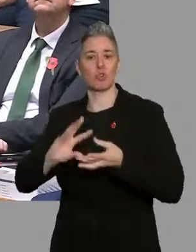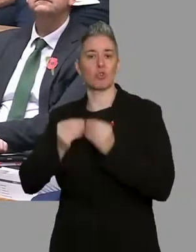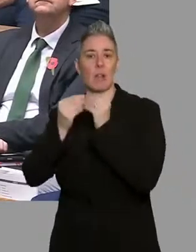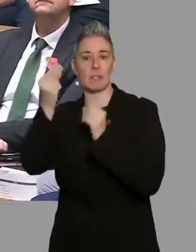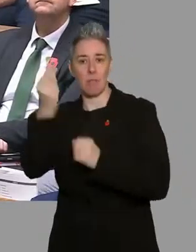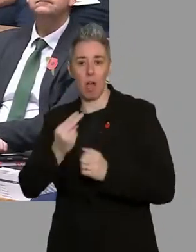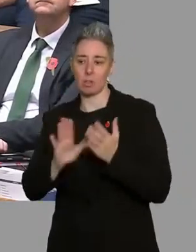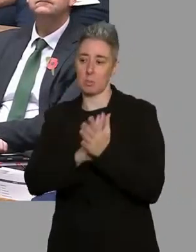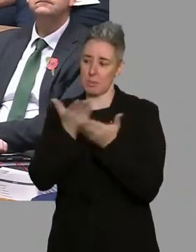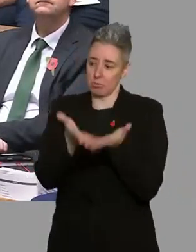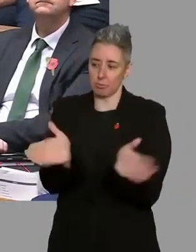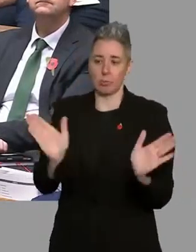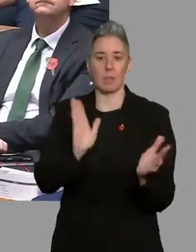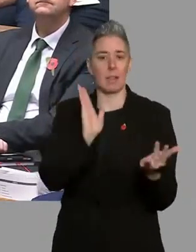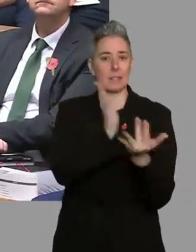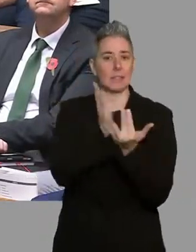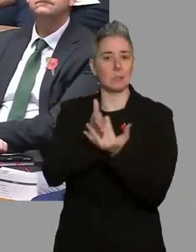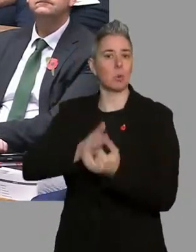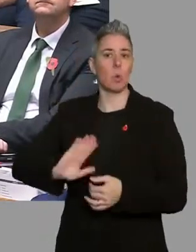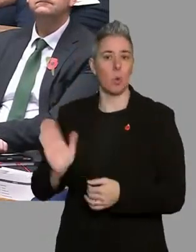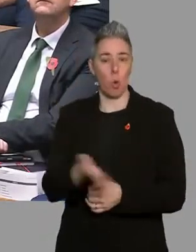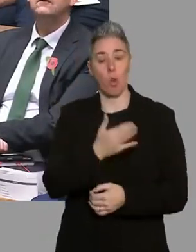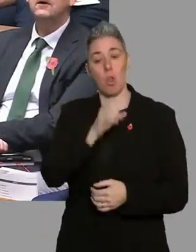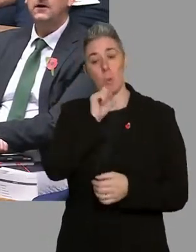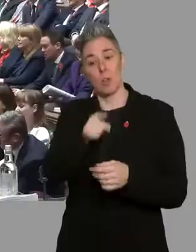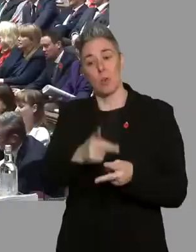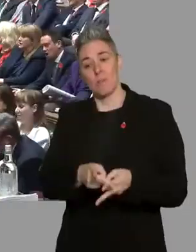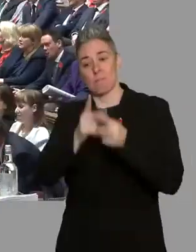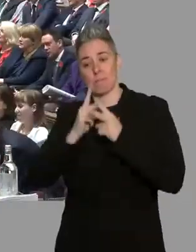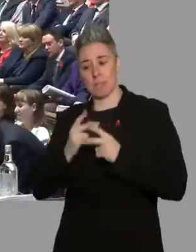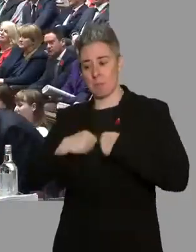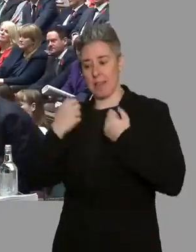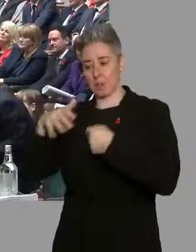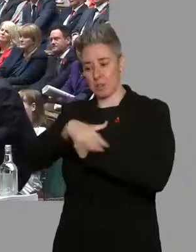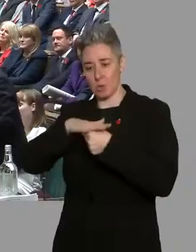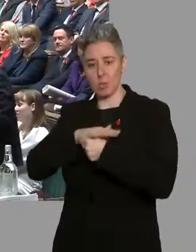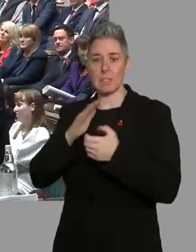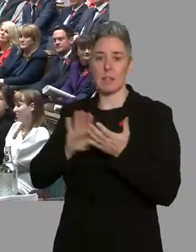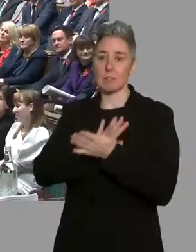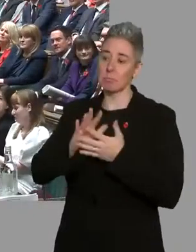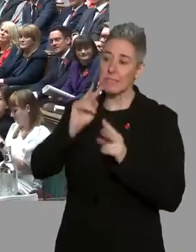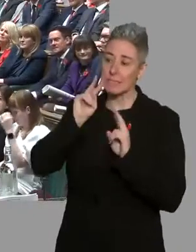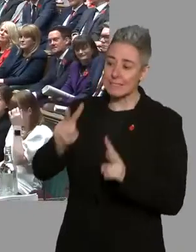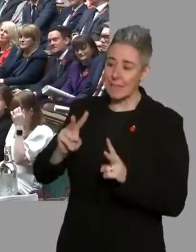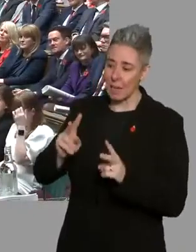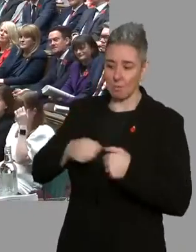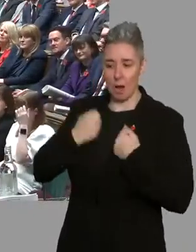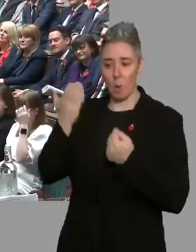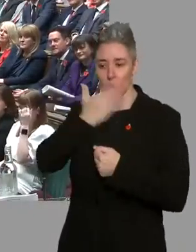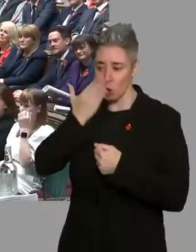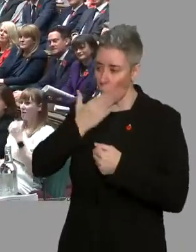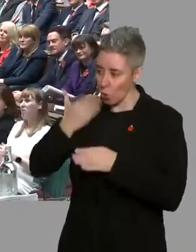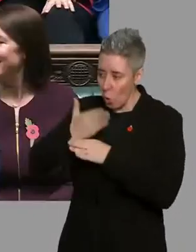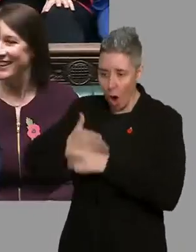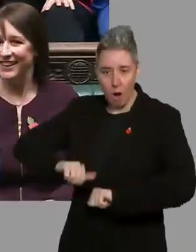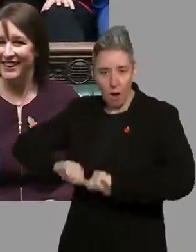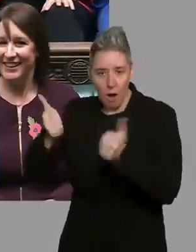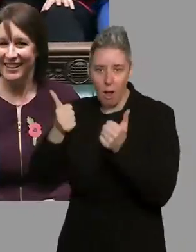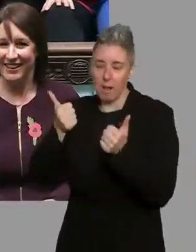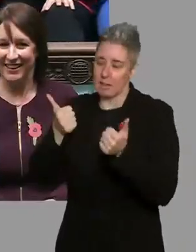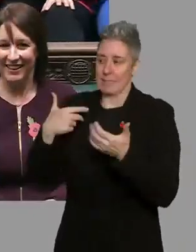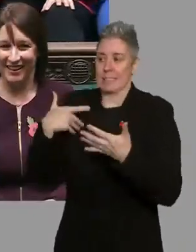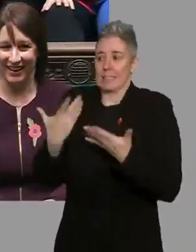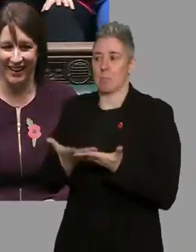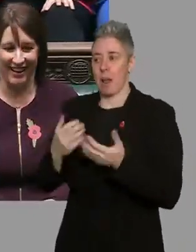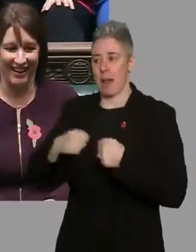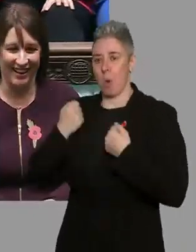great work of the schools there, despite the inheritance we received? Prime Minister. I'm not sure about the description semi-retired,